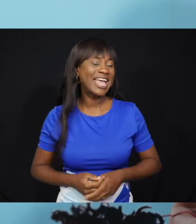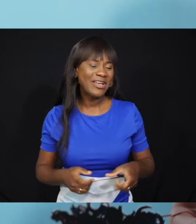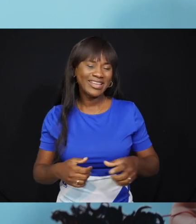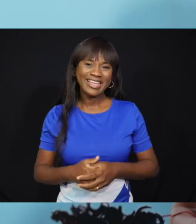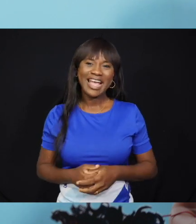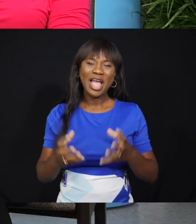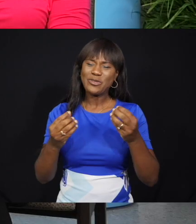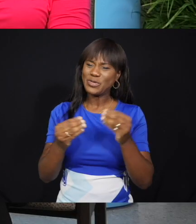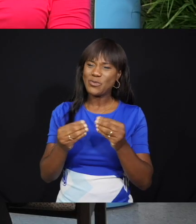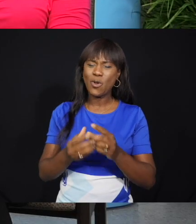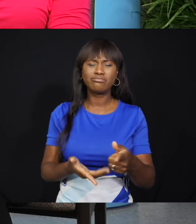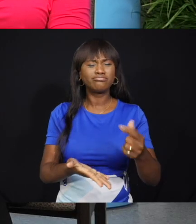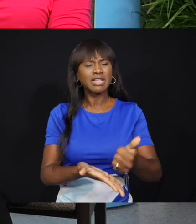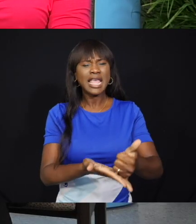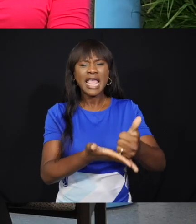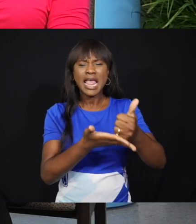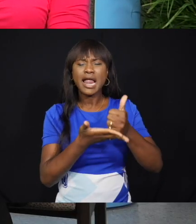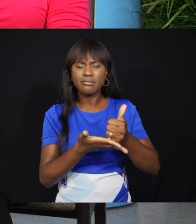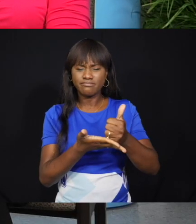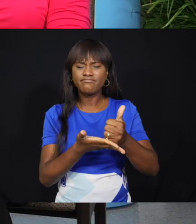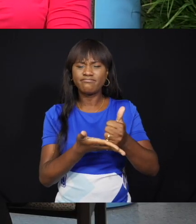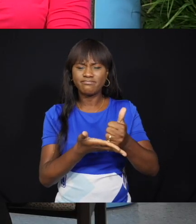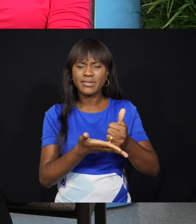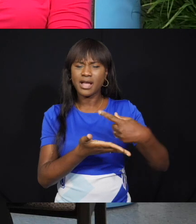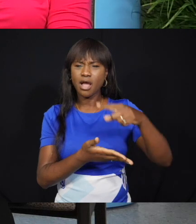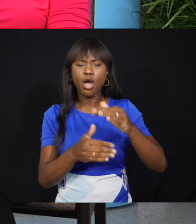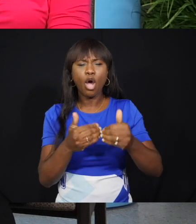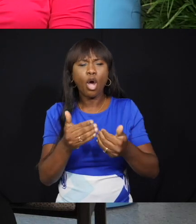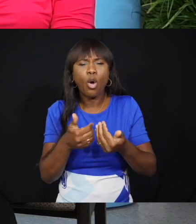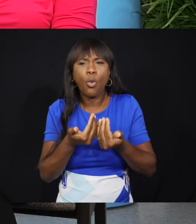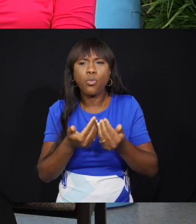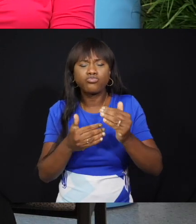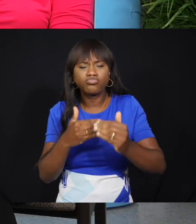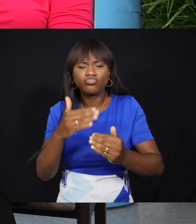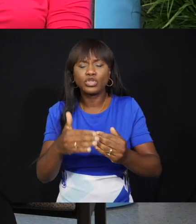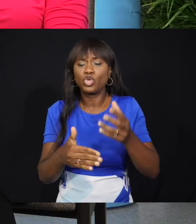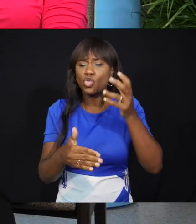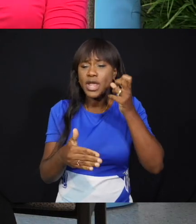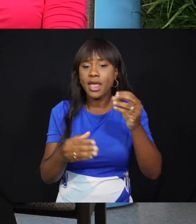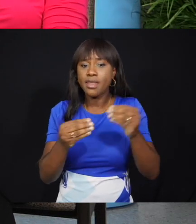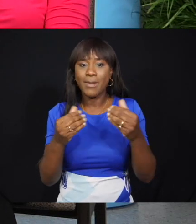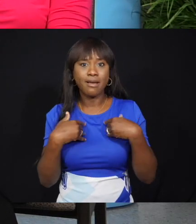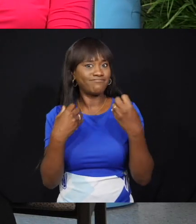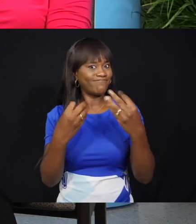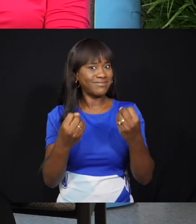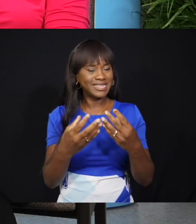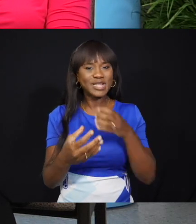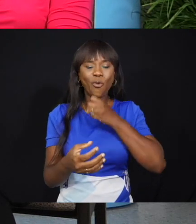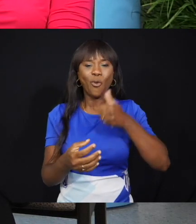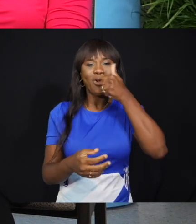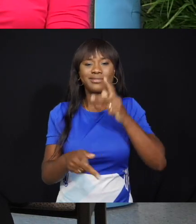NALIS. Thank you so much. Dr. Rouse, I am not just going to give you any closing words just like that, I'm going to take a little